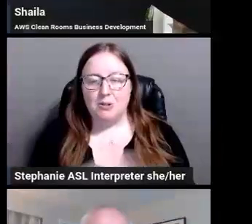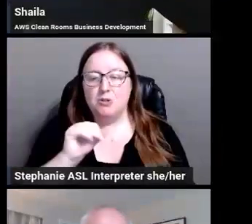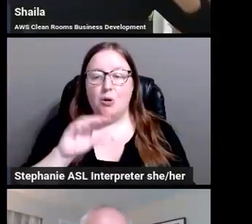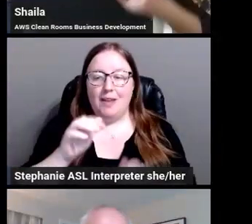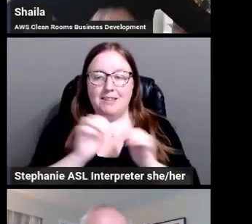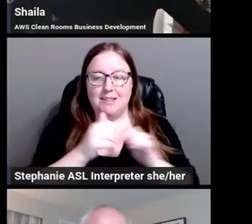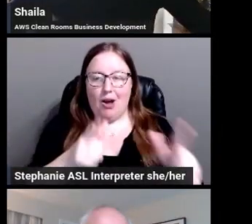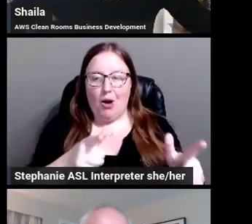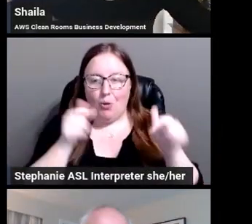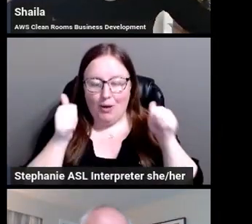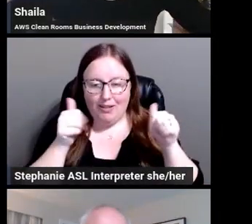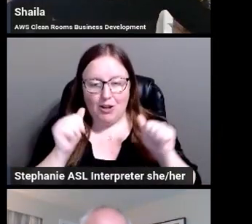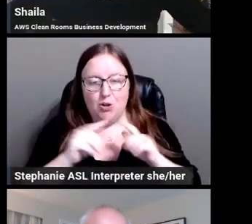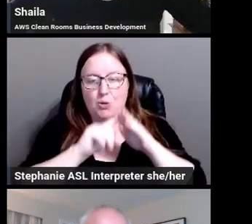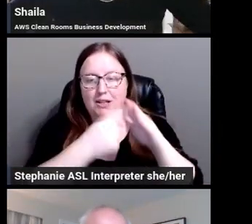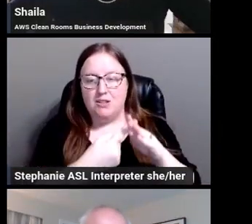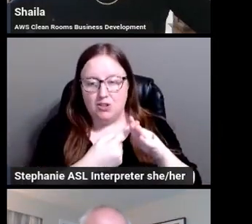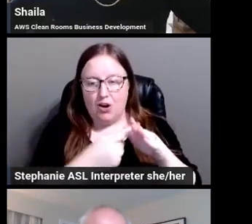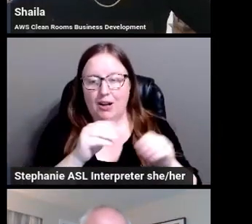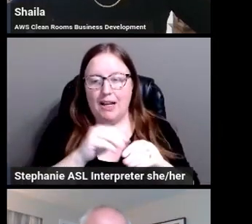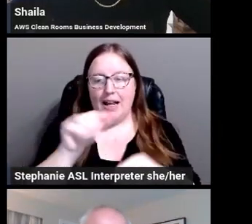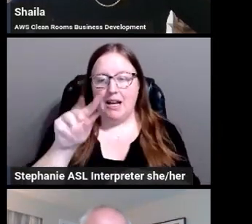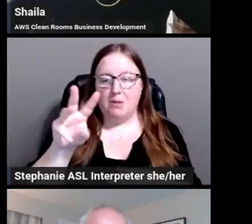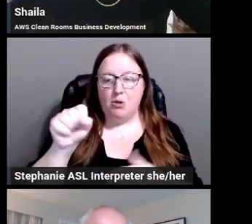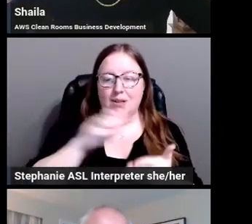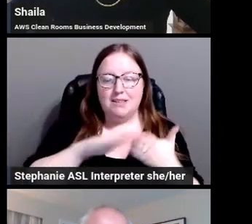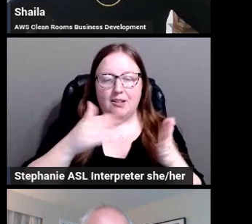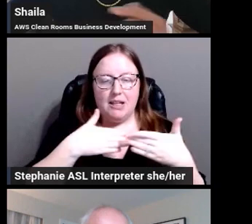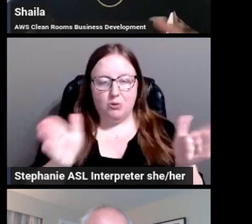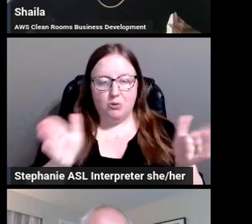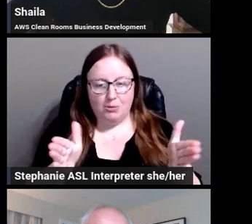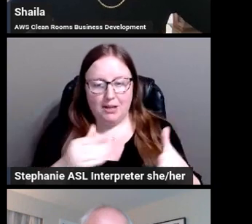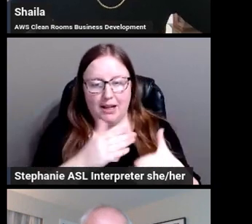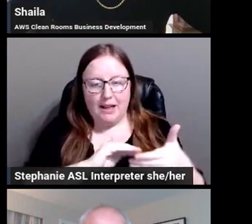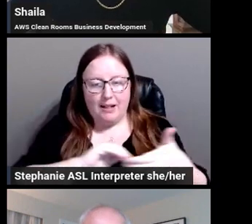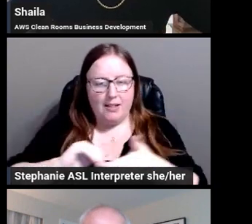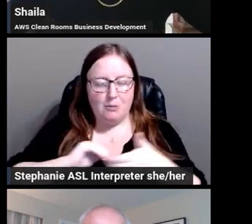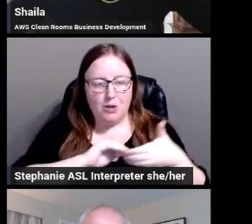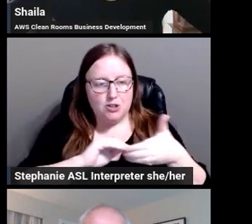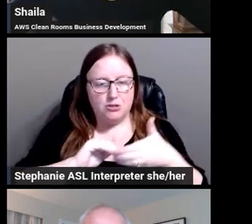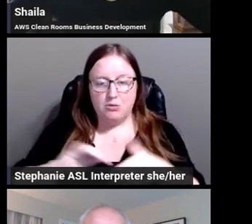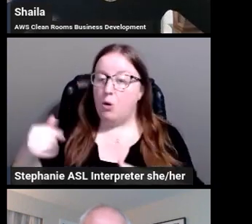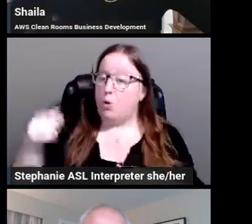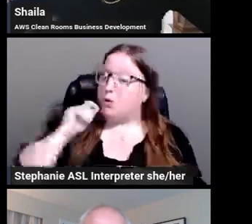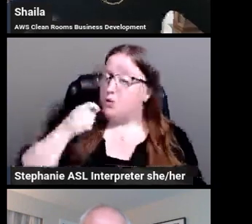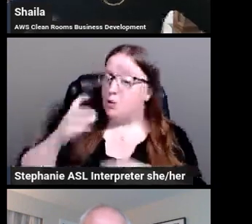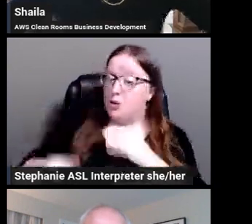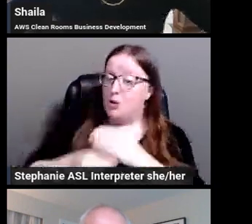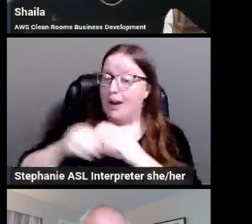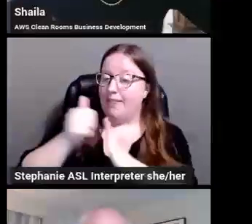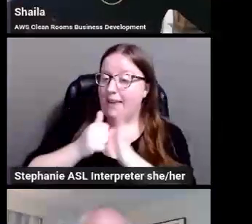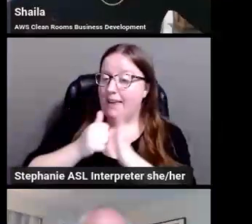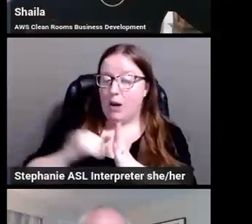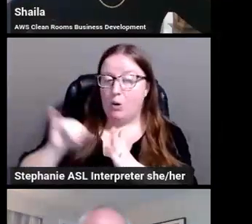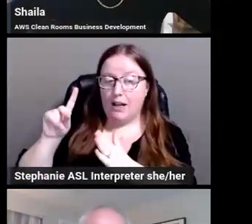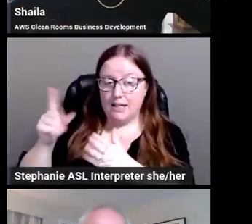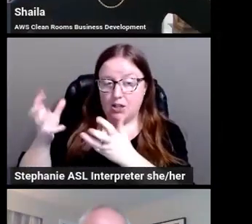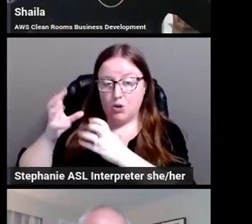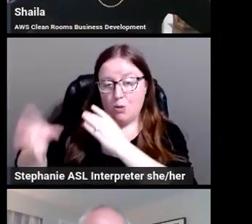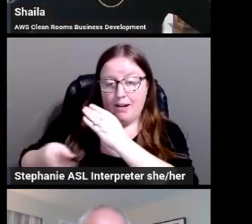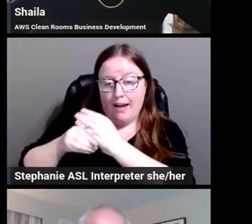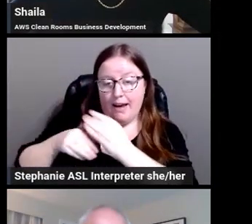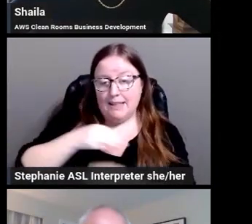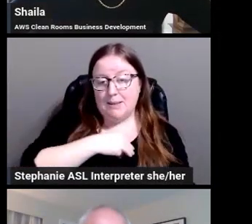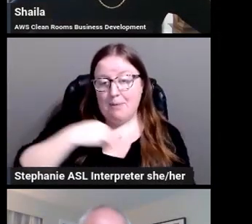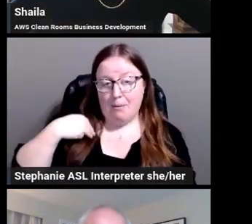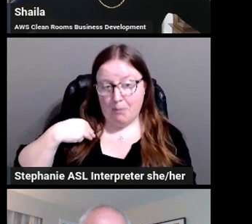quickly you can get started in AWS Clean Rooms in a collaboration. That's cool. So you add the account ID that you want to add as a member,